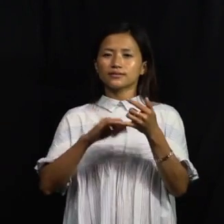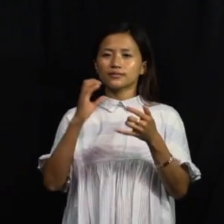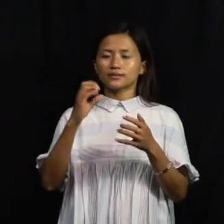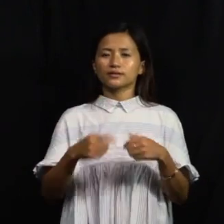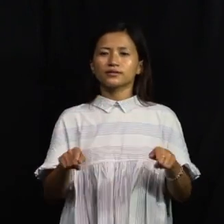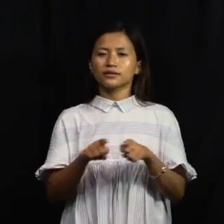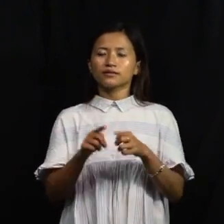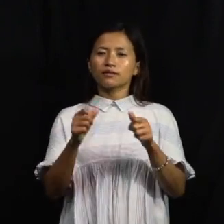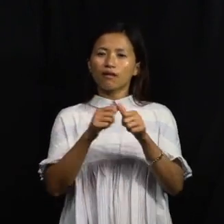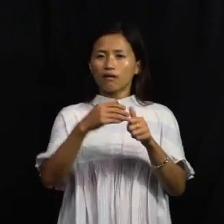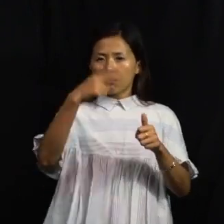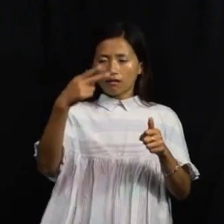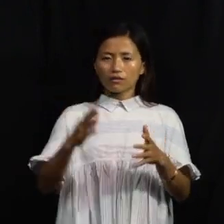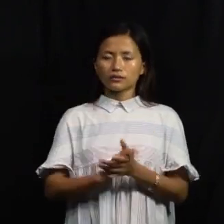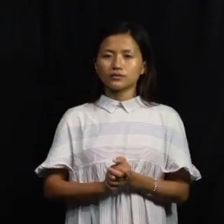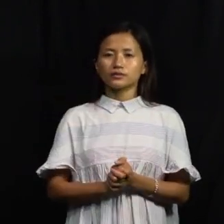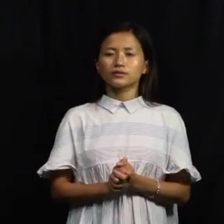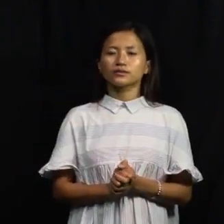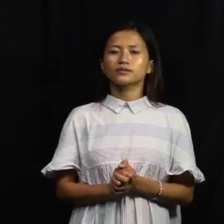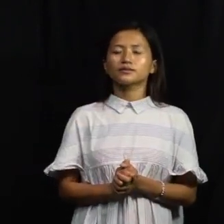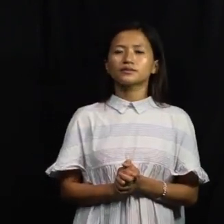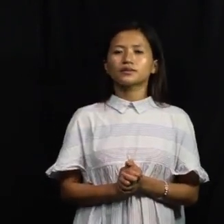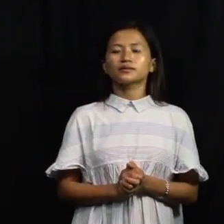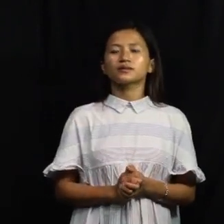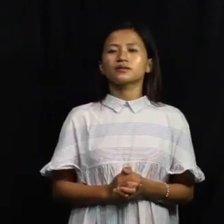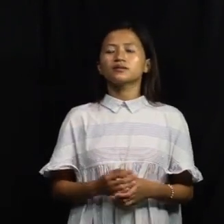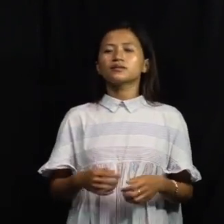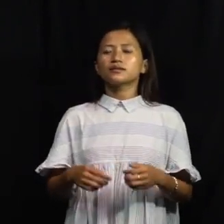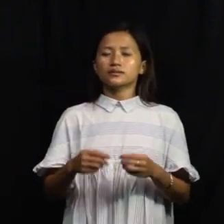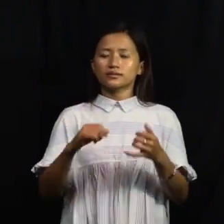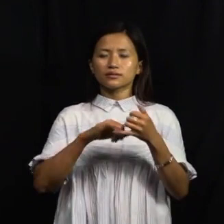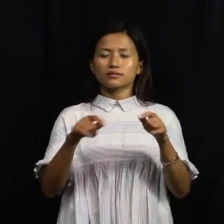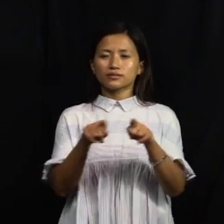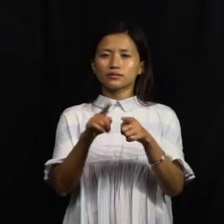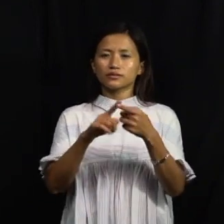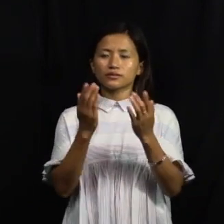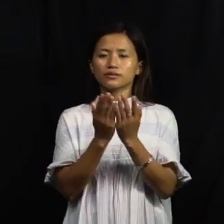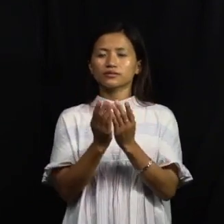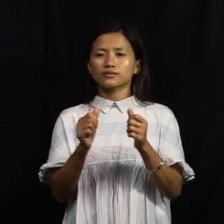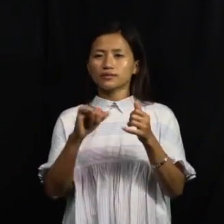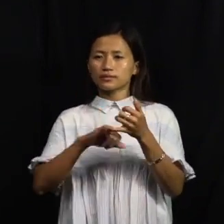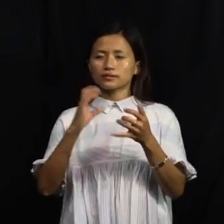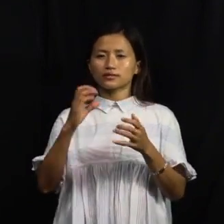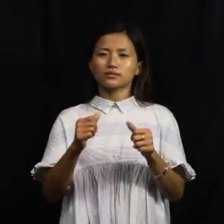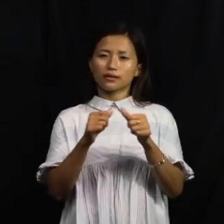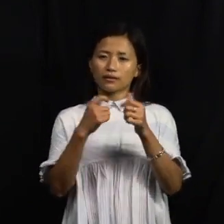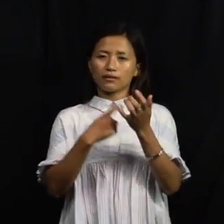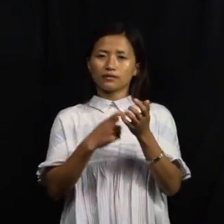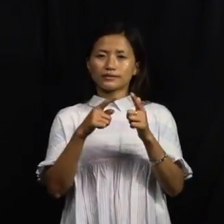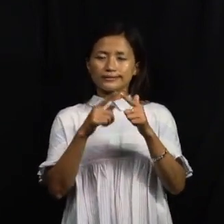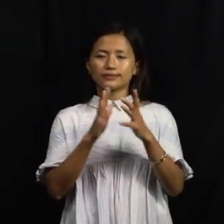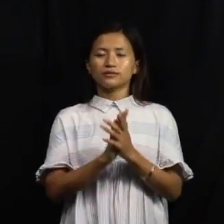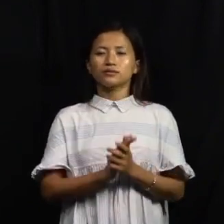art. Okay, so what do you mean by education as a science and art? Here science would mean we all know